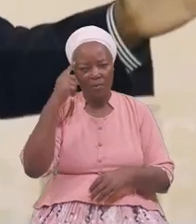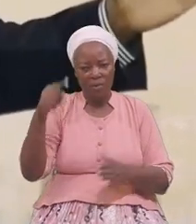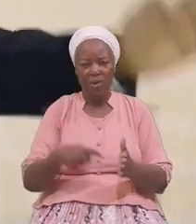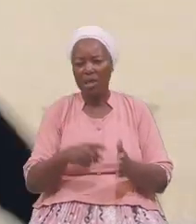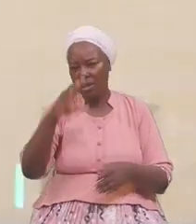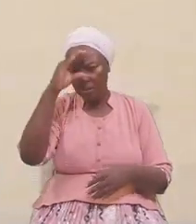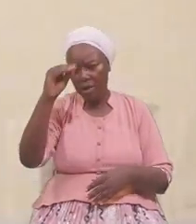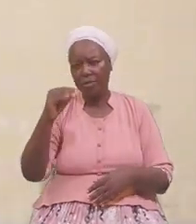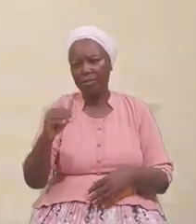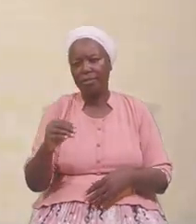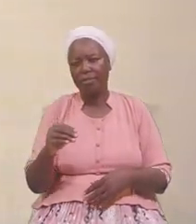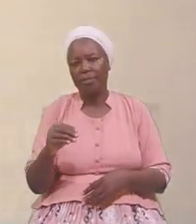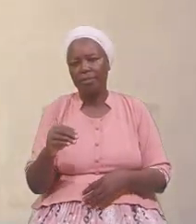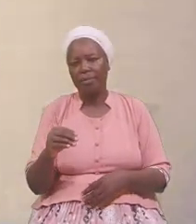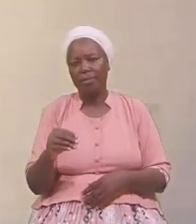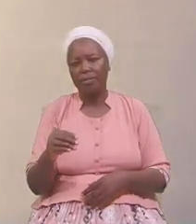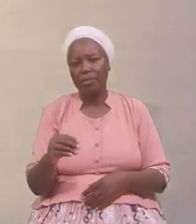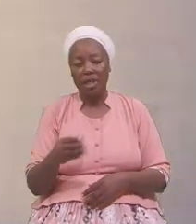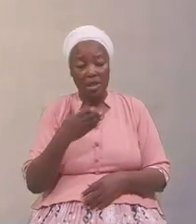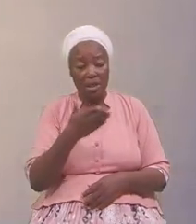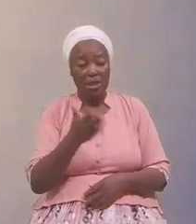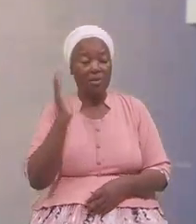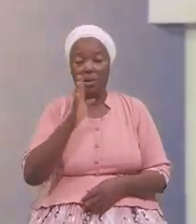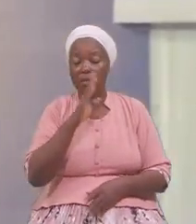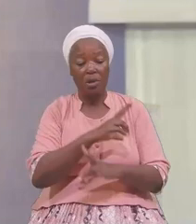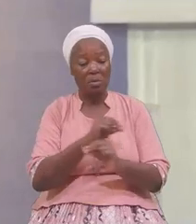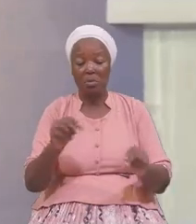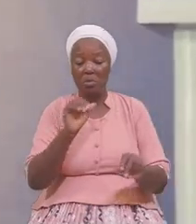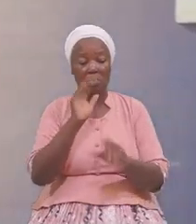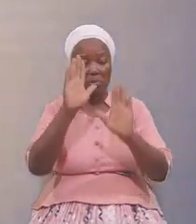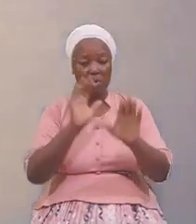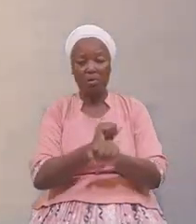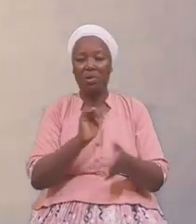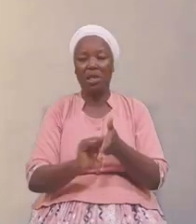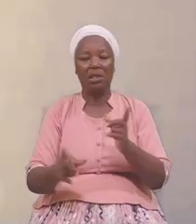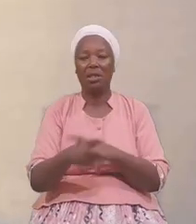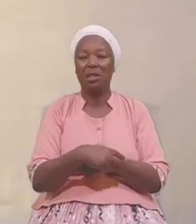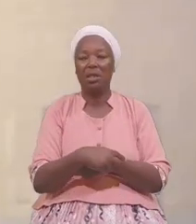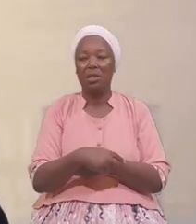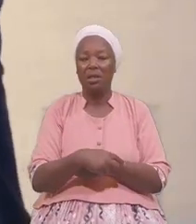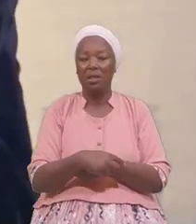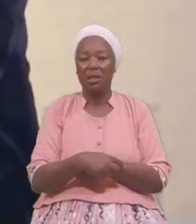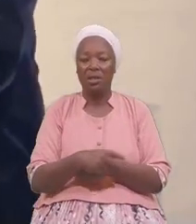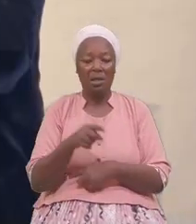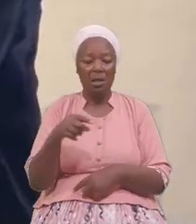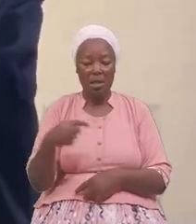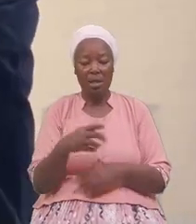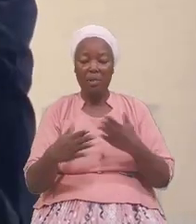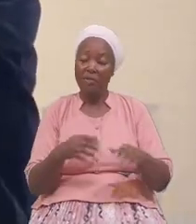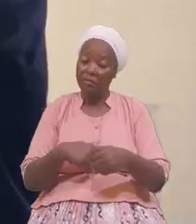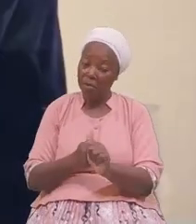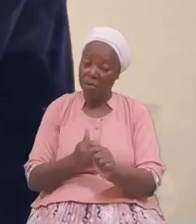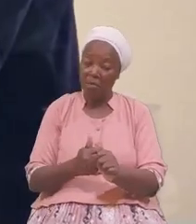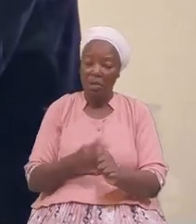man, there will be no miracle that day. They might follow, there might be a